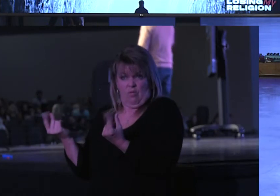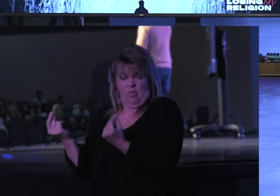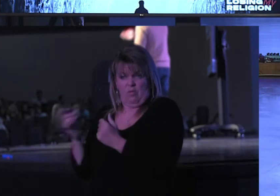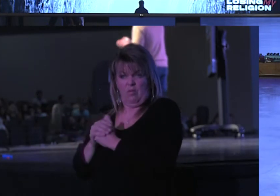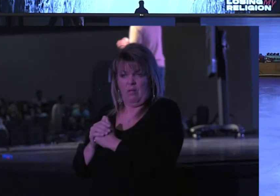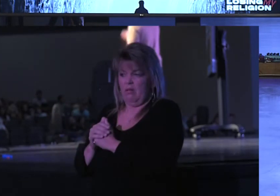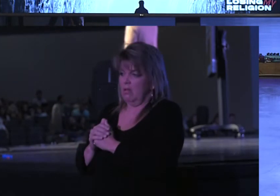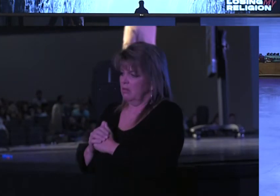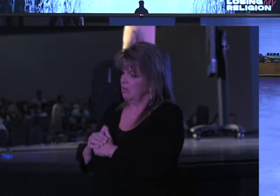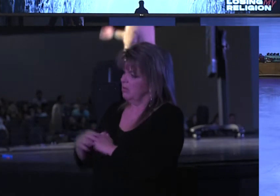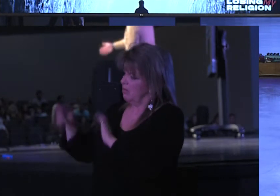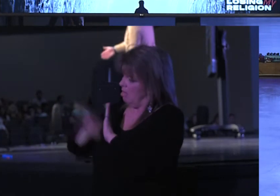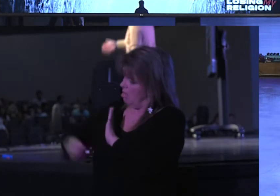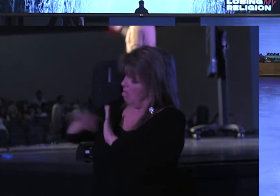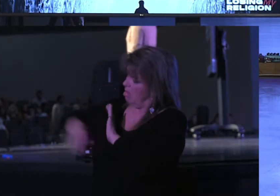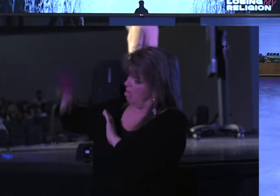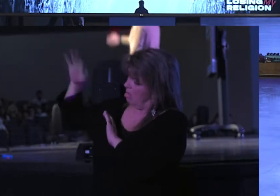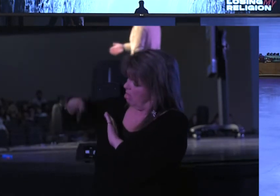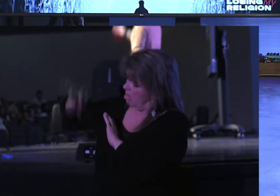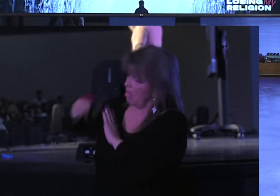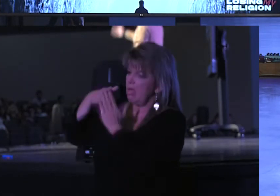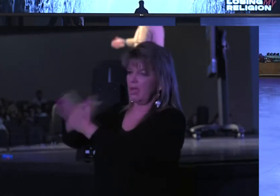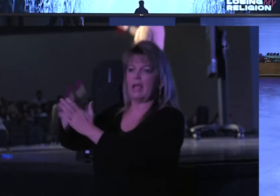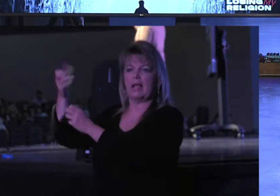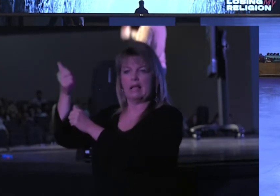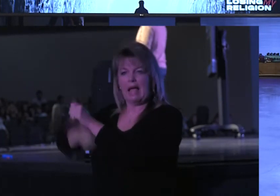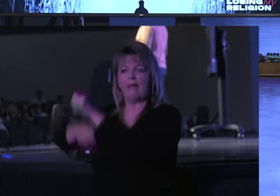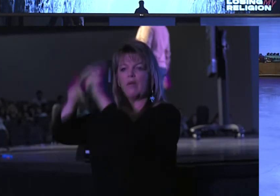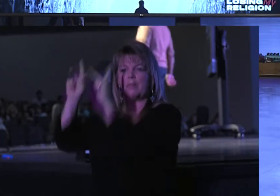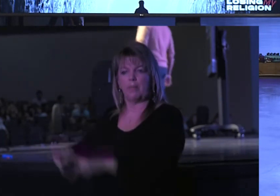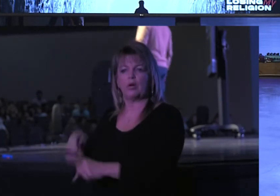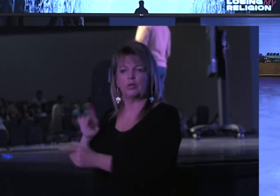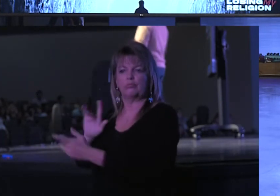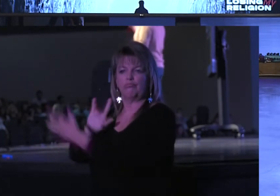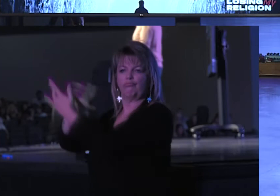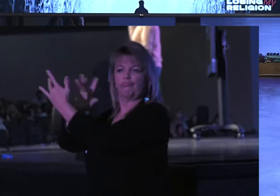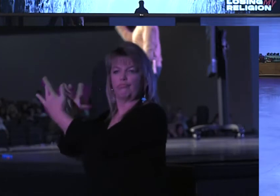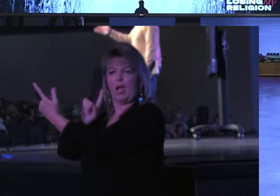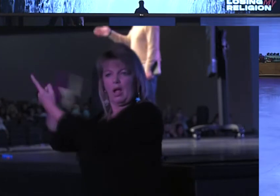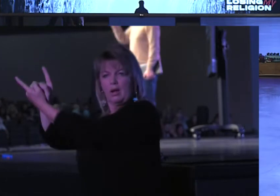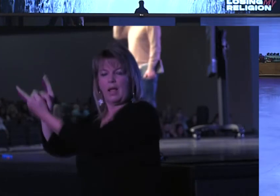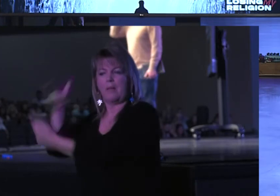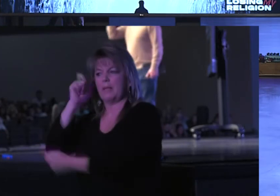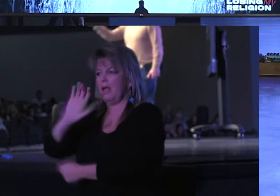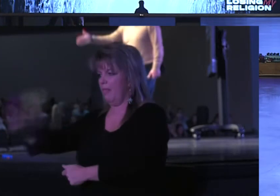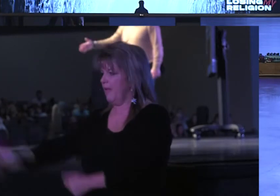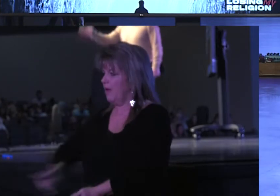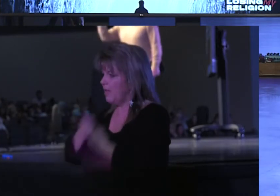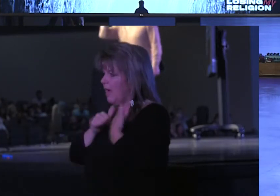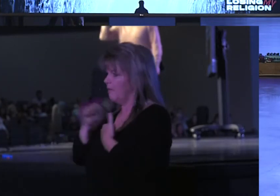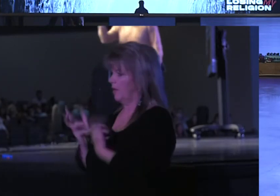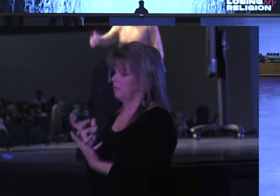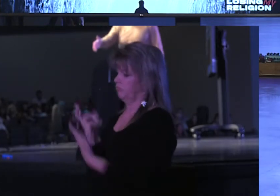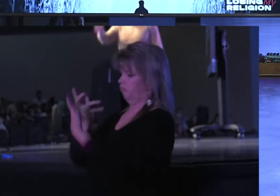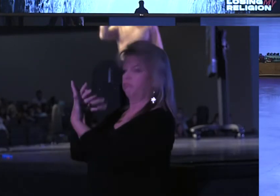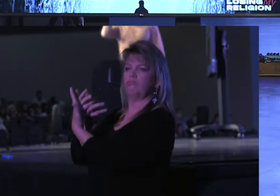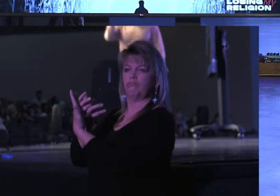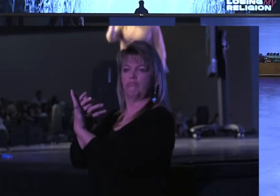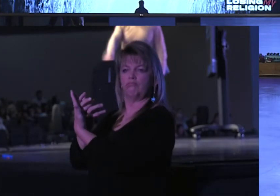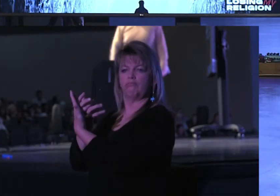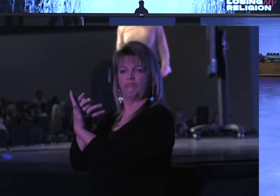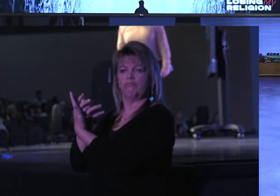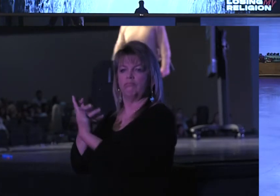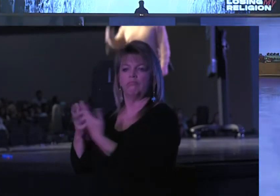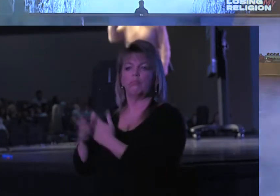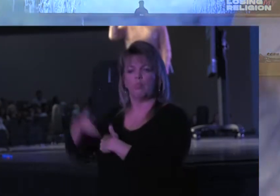is preached down and against every person you come in contact with because their life doesn't line up with the teachings